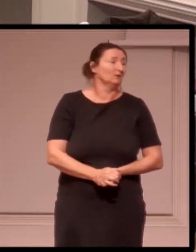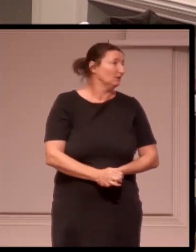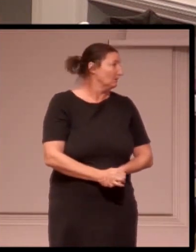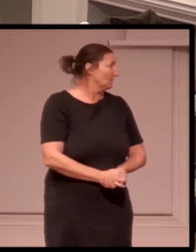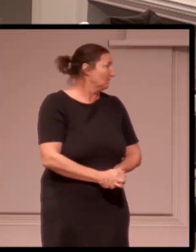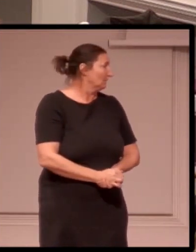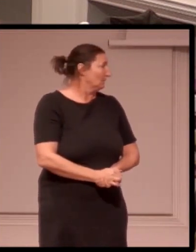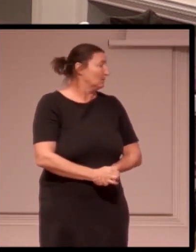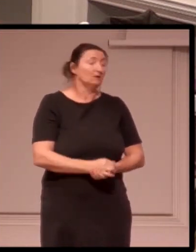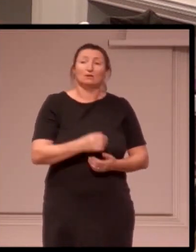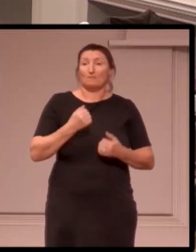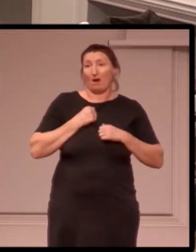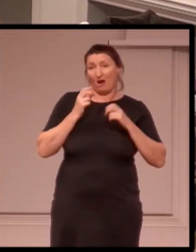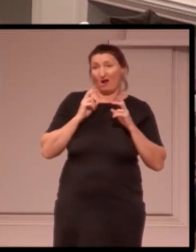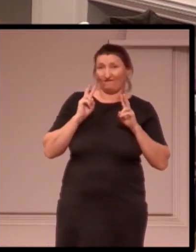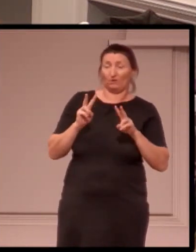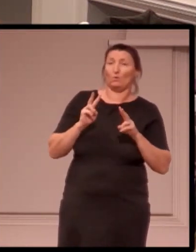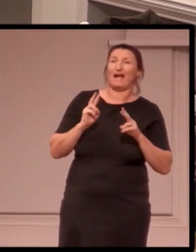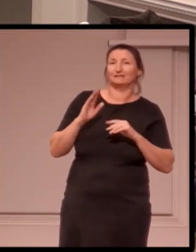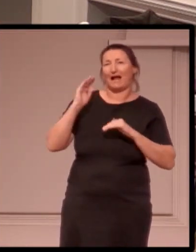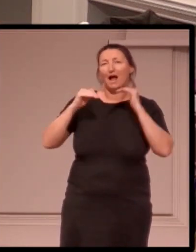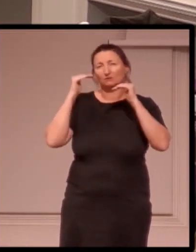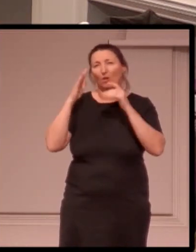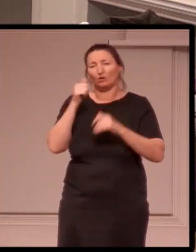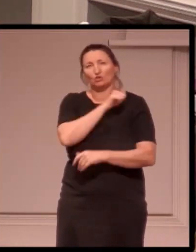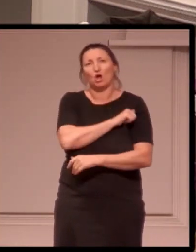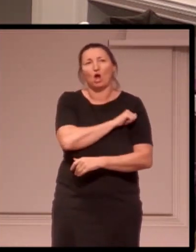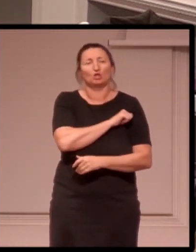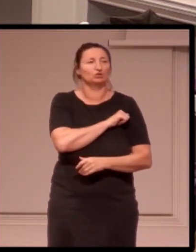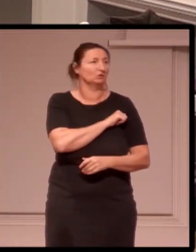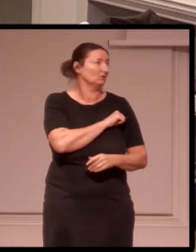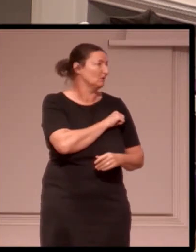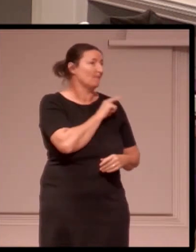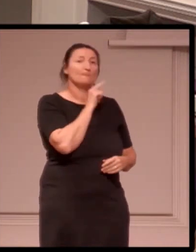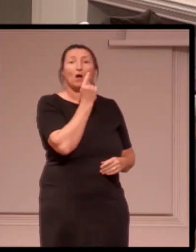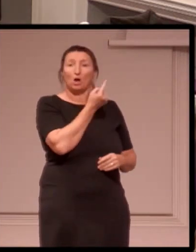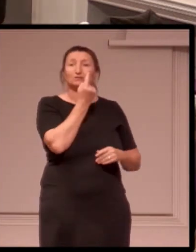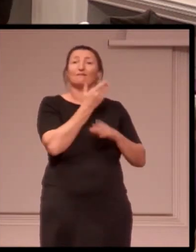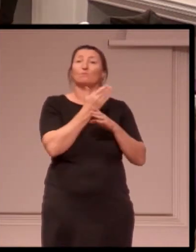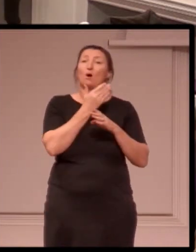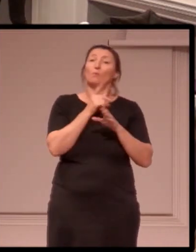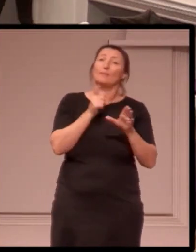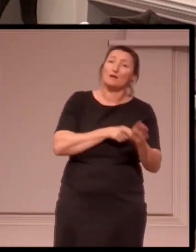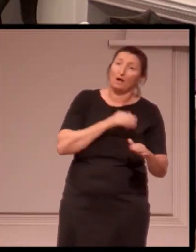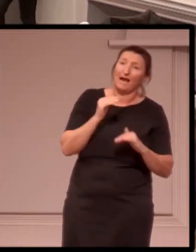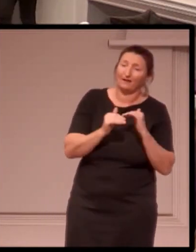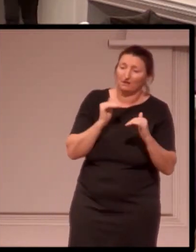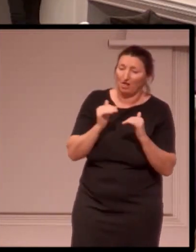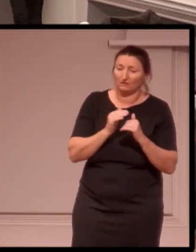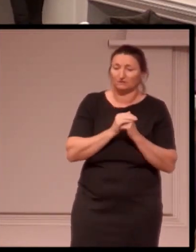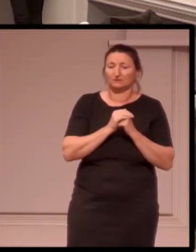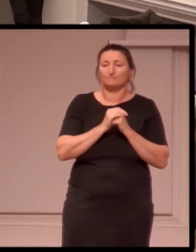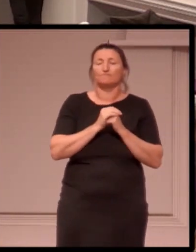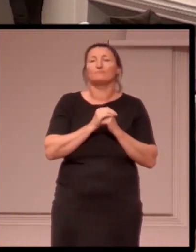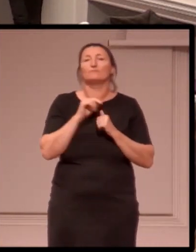with I don't work as a paediatric nurse or in transition services, but I work with adults and I work with young adults